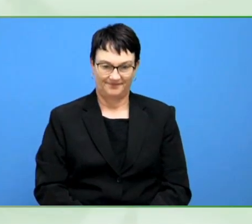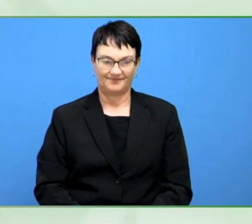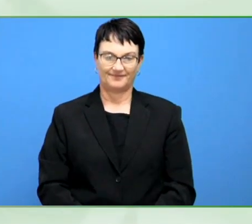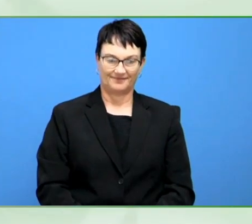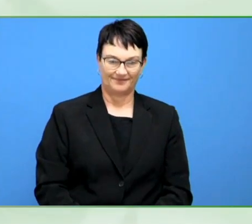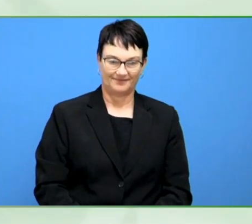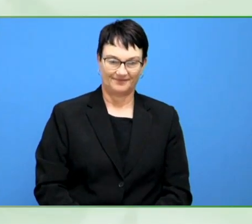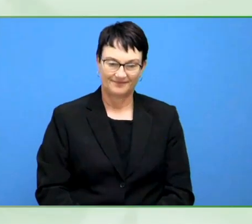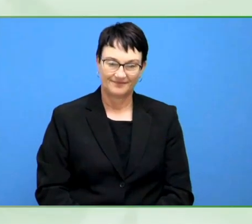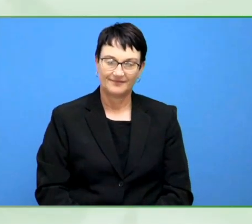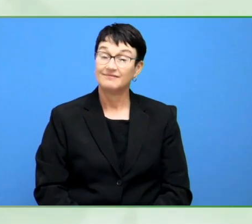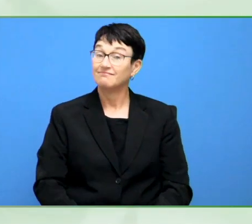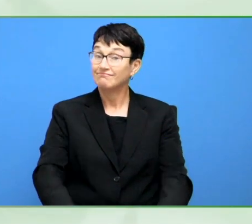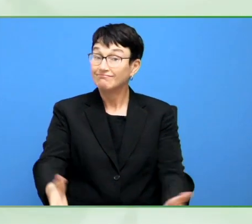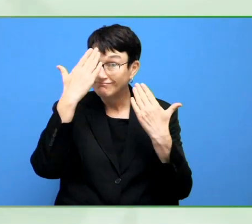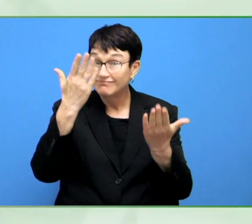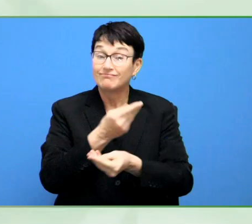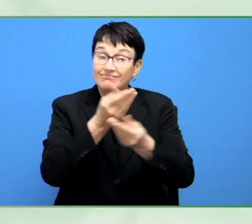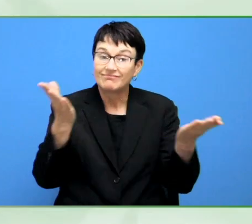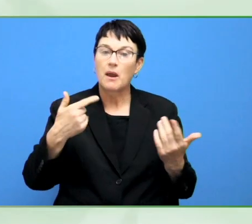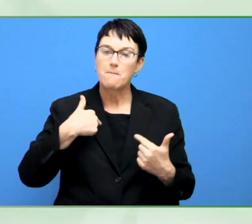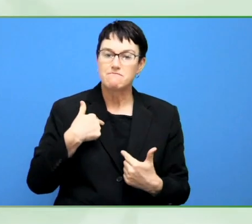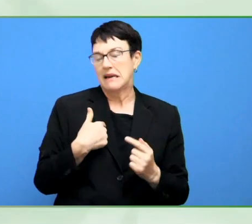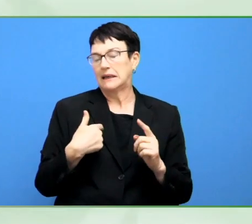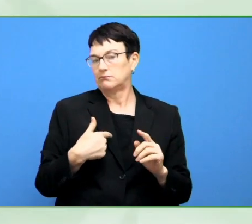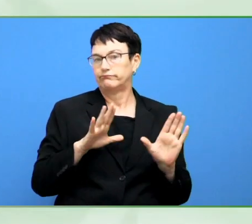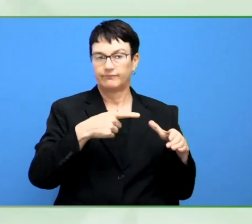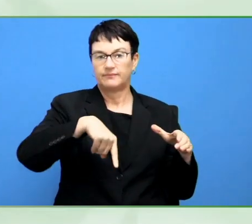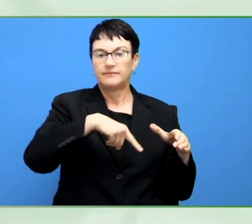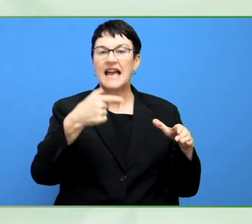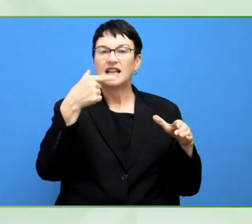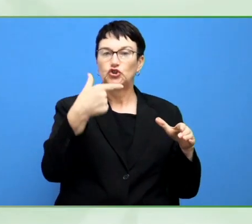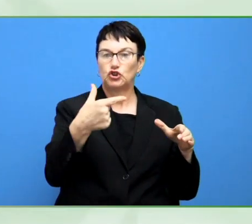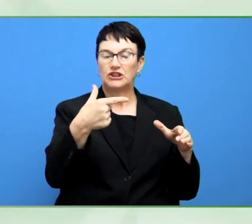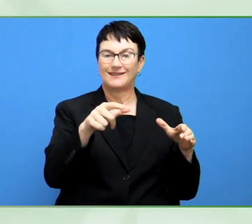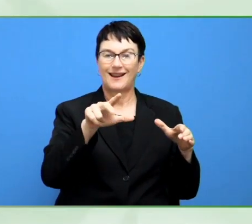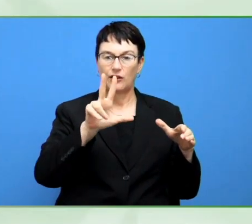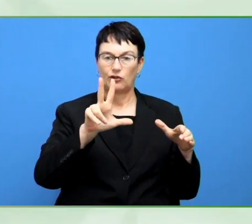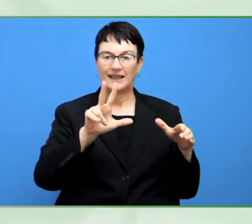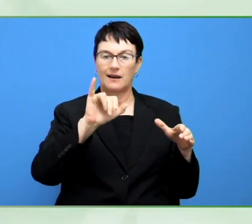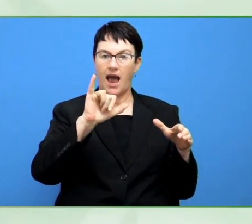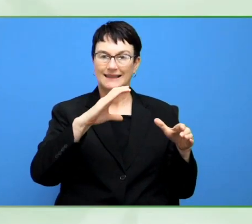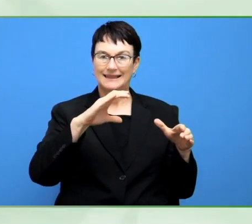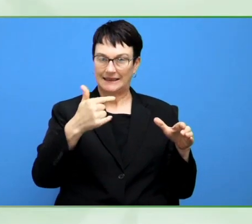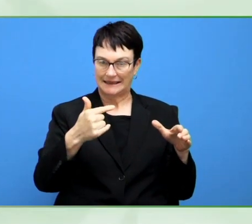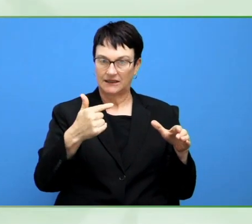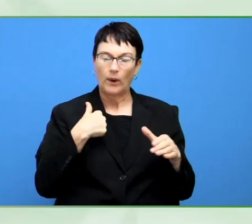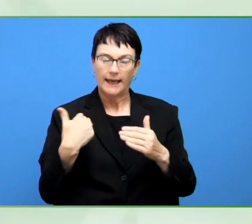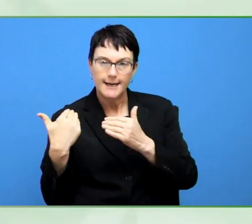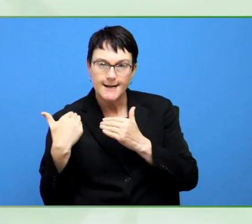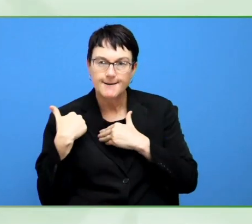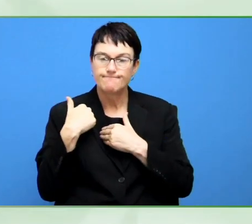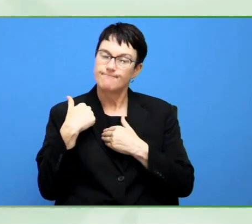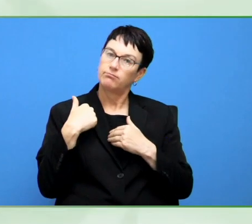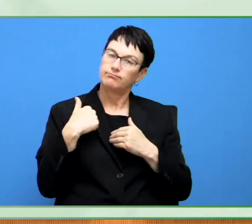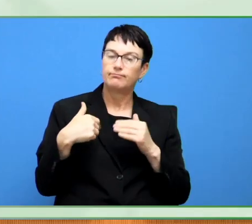G3 ICT, the Global Initiative for Inclusive Technology. So I'm waiting for the presentation, but a little bit on the background of